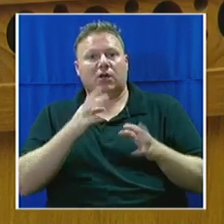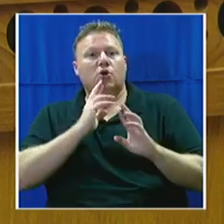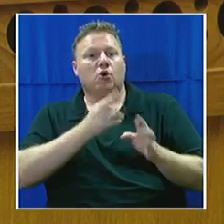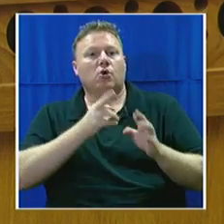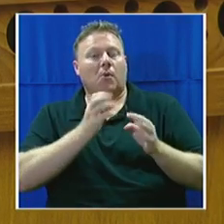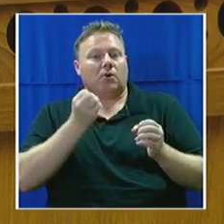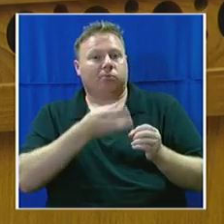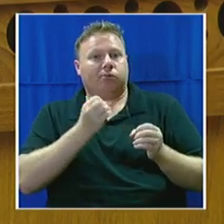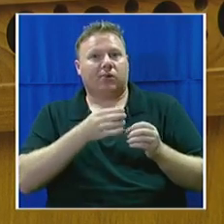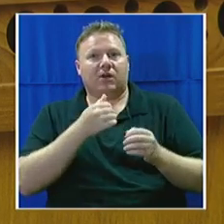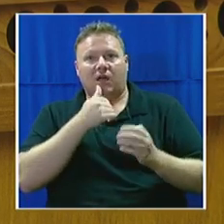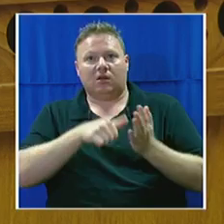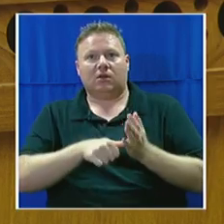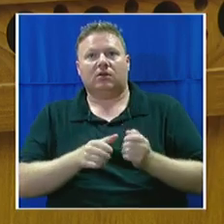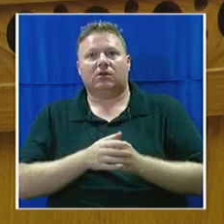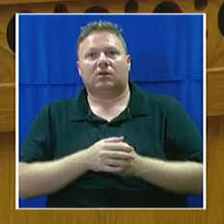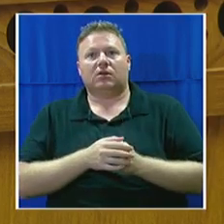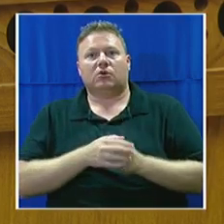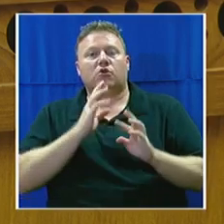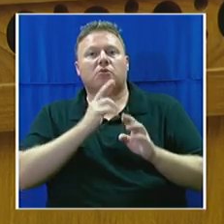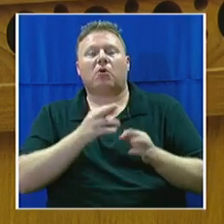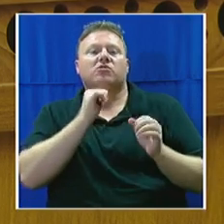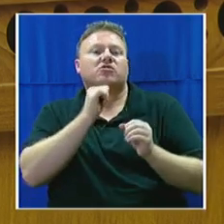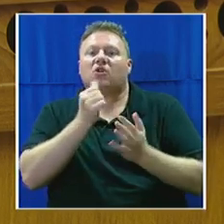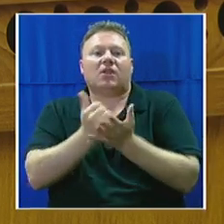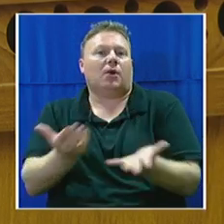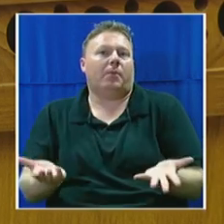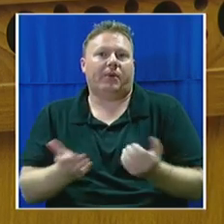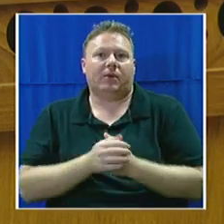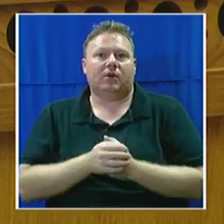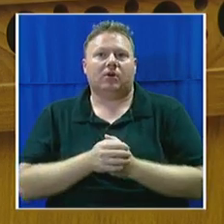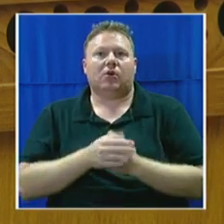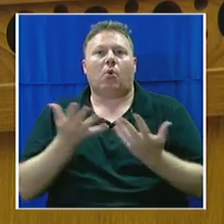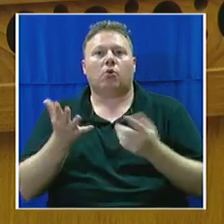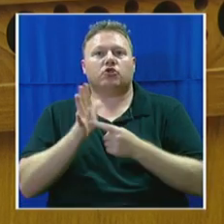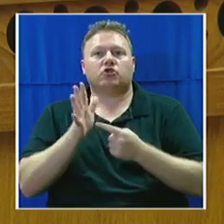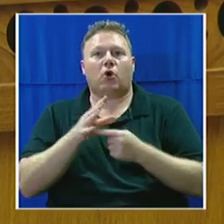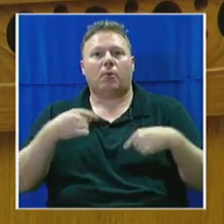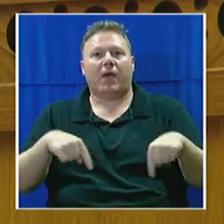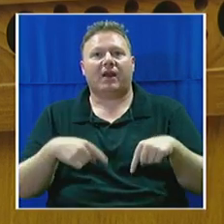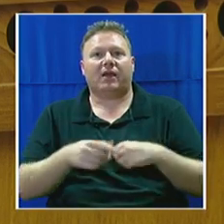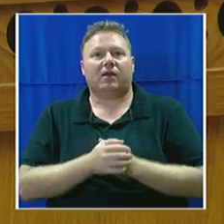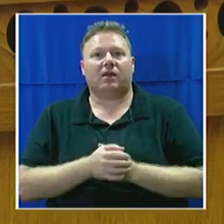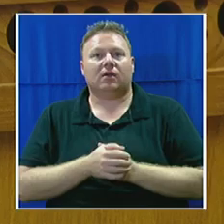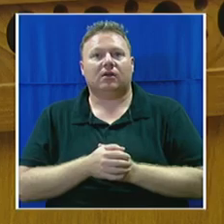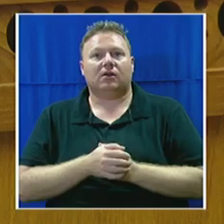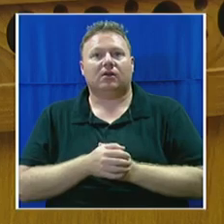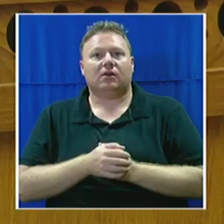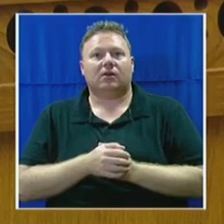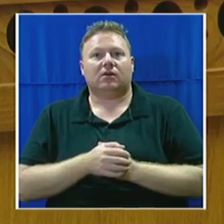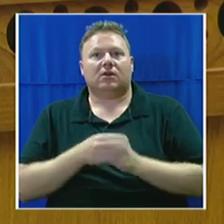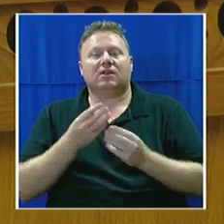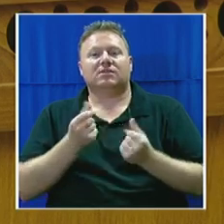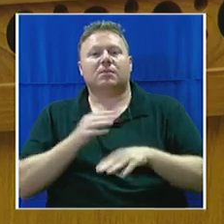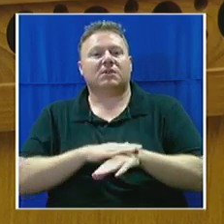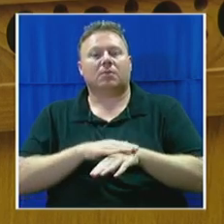from the embassy were either unhelpful and at times showed signs of panic, and at times, Minister, were a bit insensitive